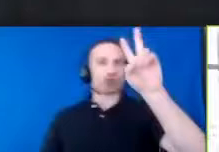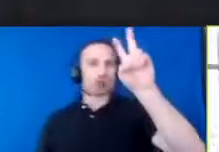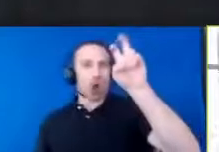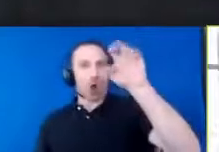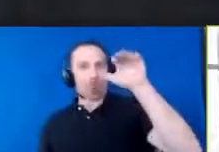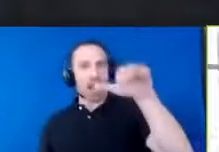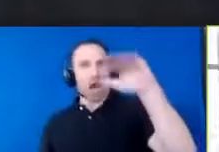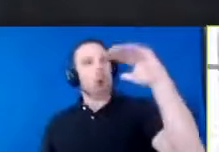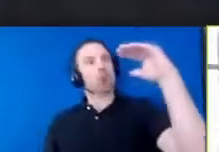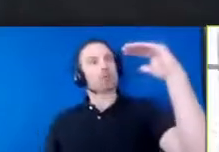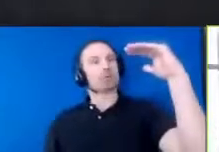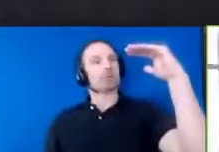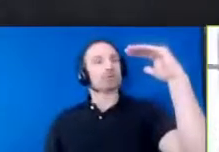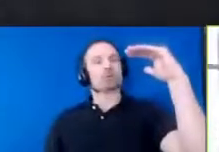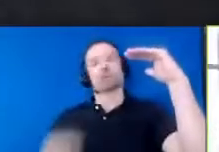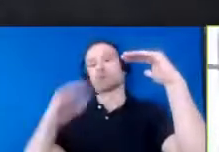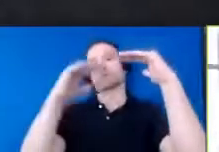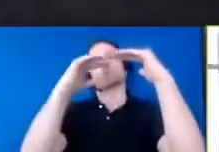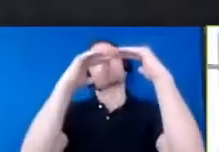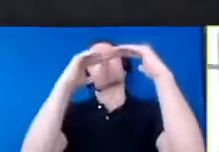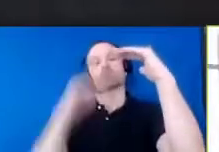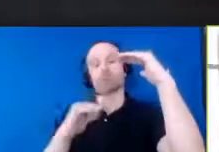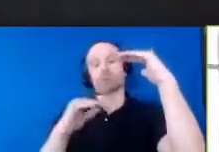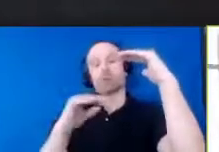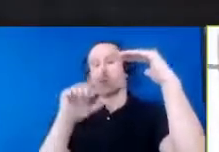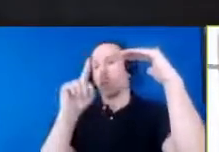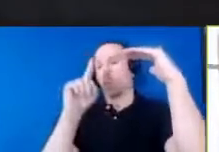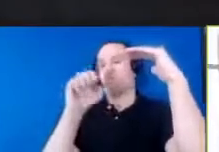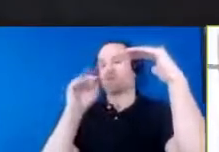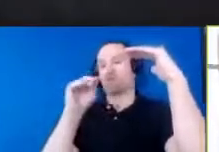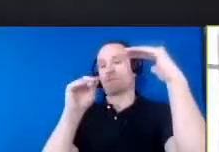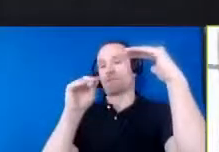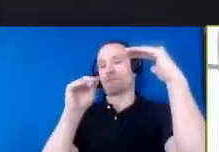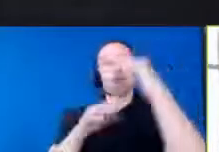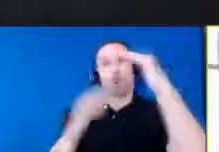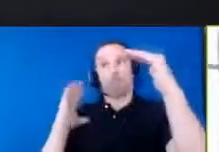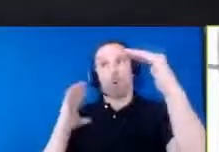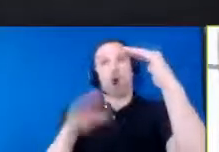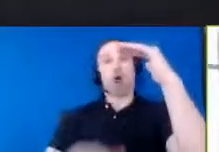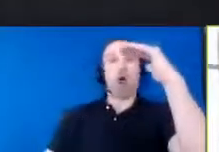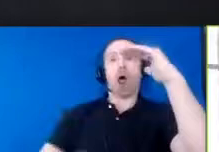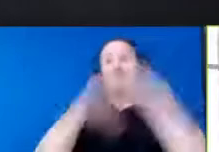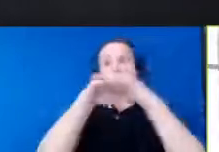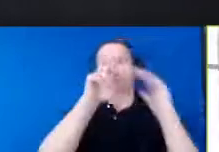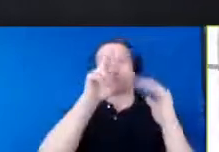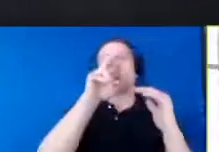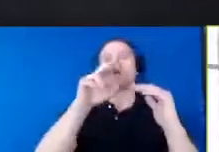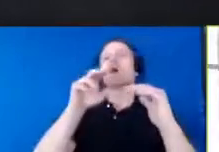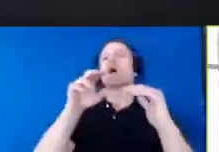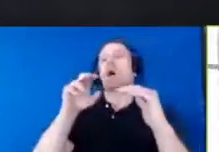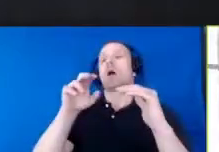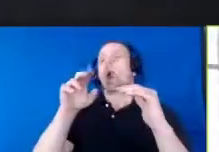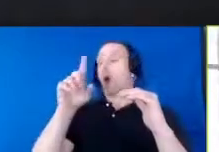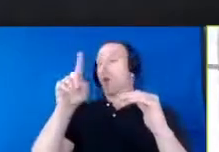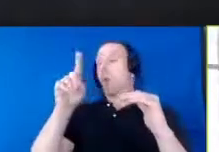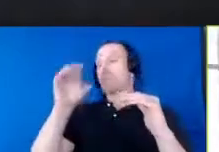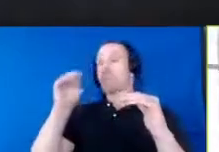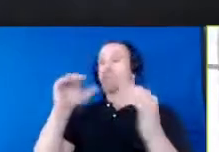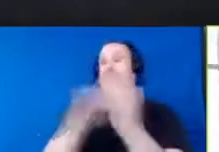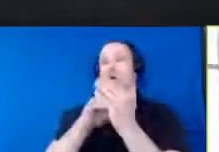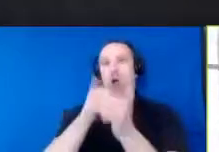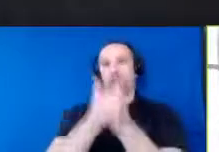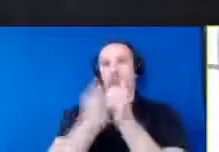$150,000 a year. So everybody up to $150,000 a year is going to get $2,800 per couple.